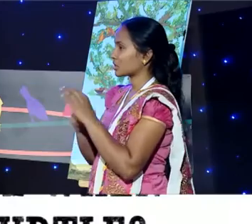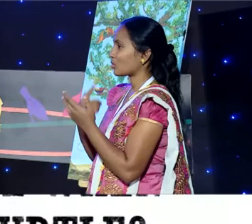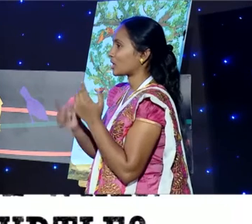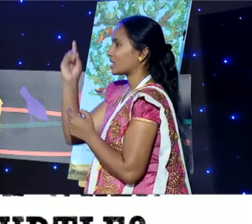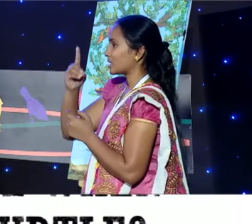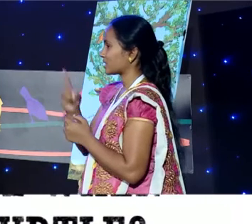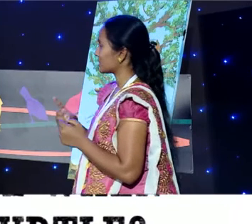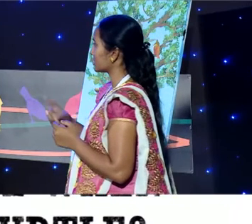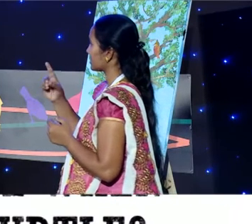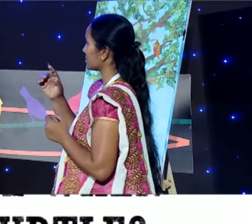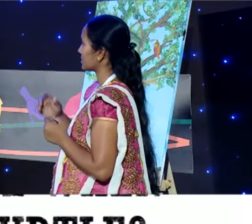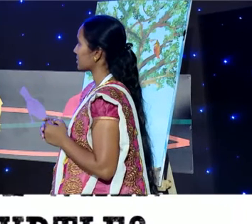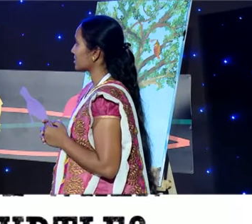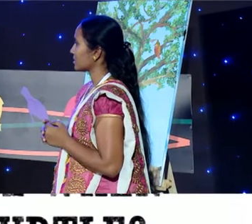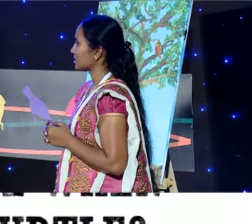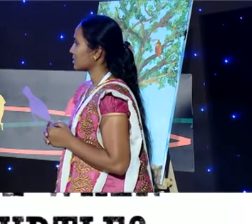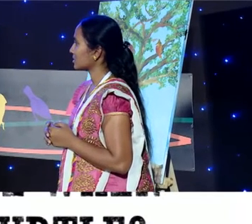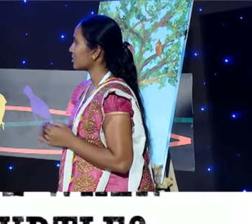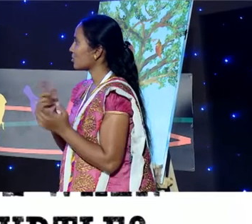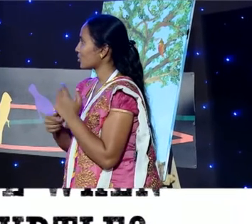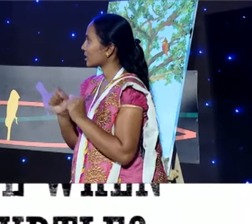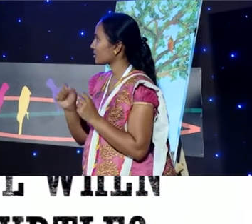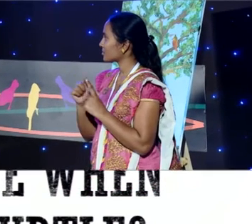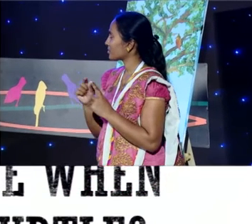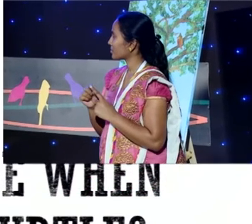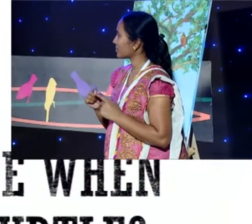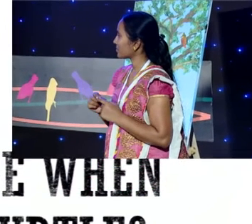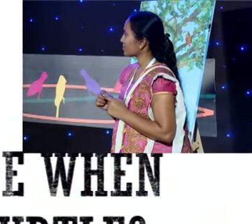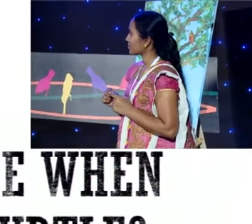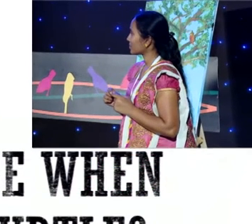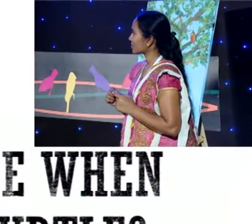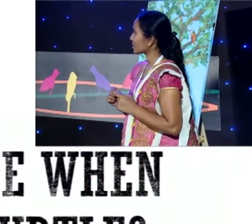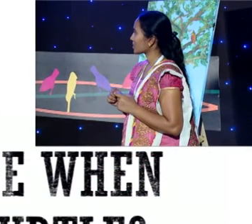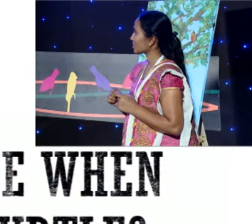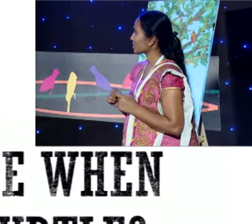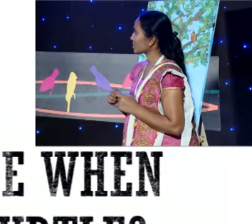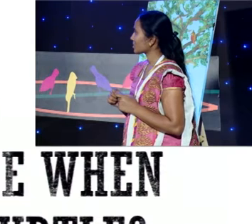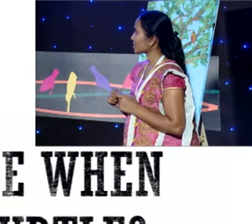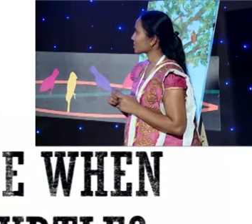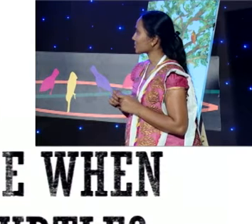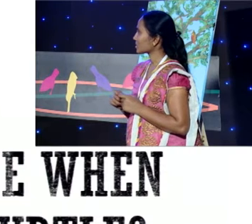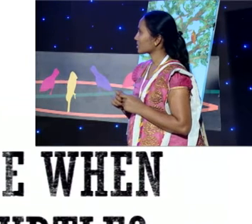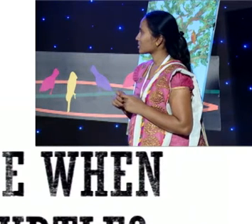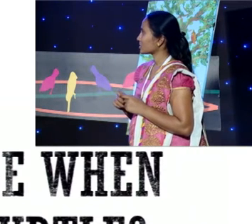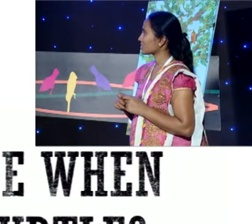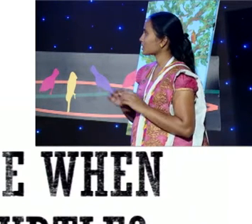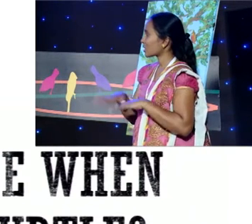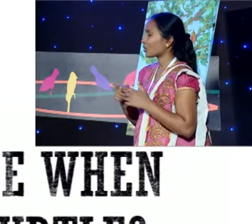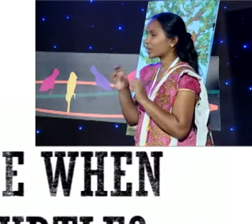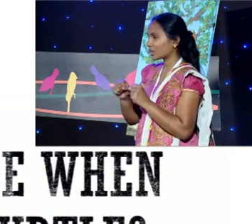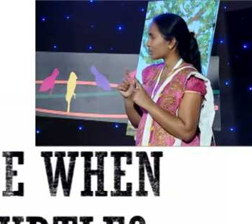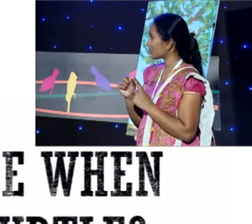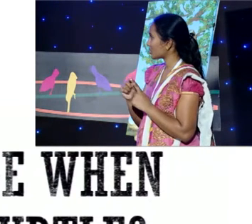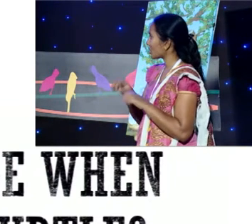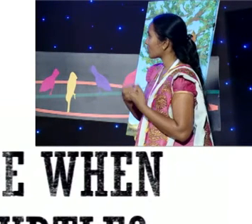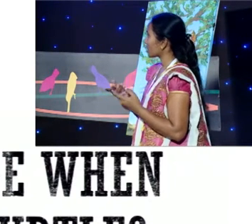value, when you can start to count what can't be counted? How can you count what can't be counted? Or how can you count what does count? How